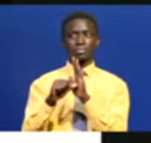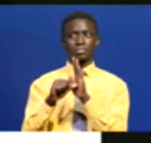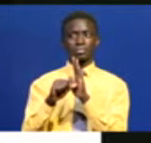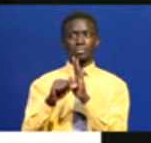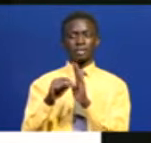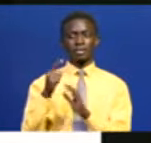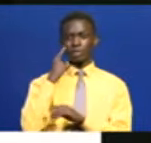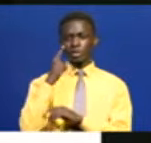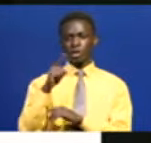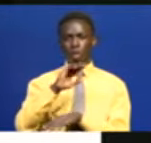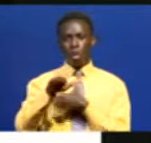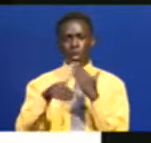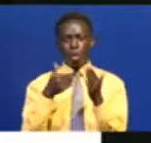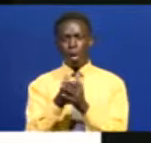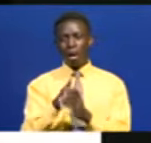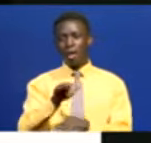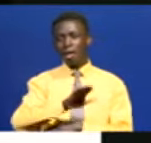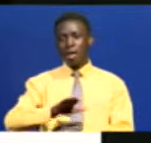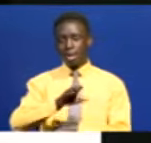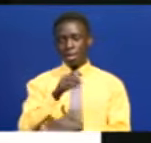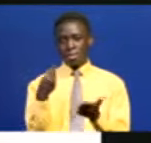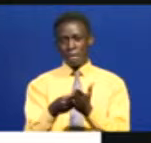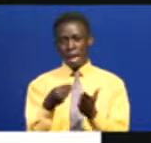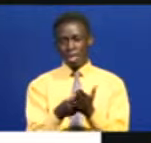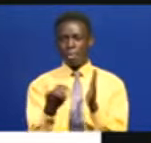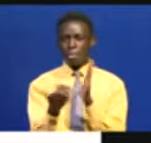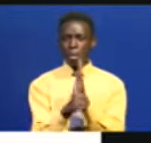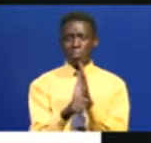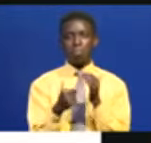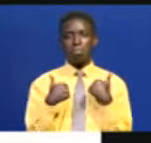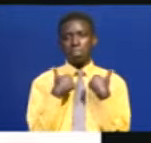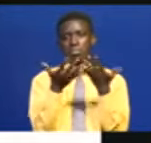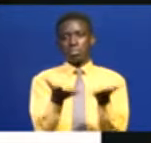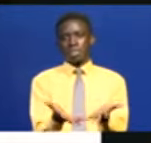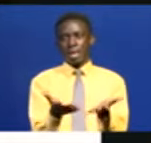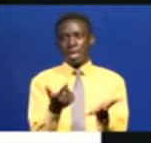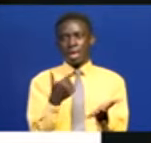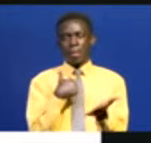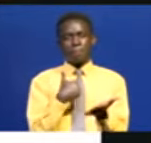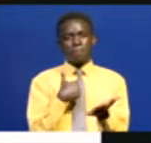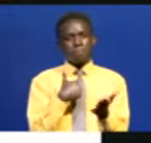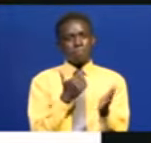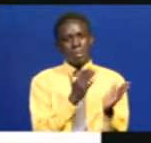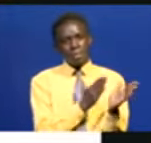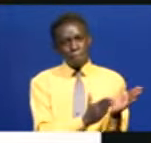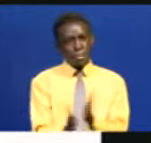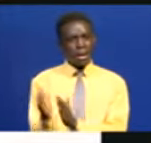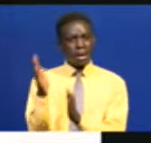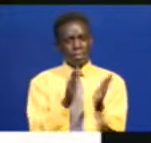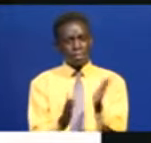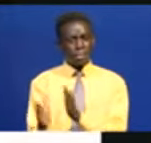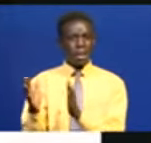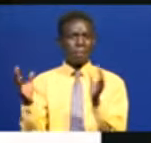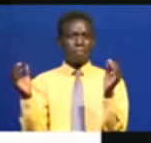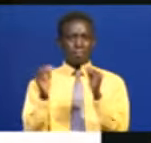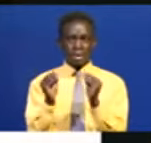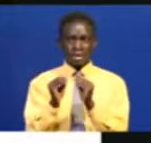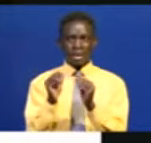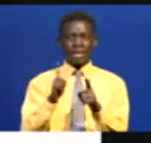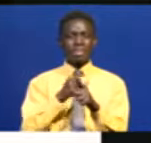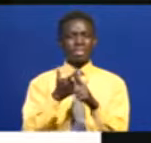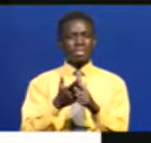live in the Mali, I was there. I was organized a press meeting and to invite them. One